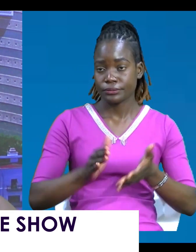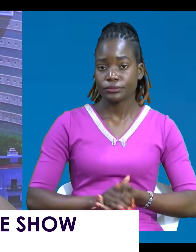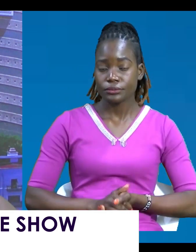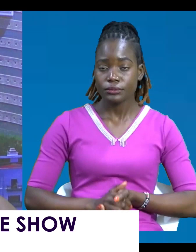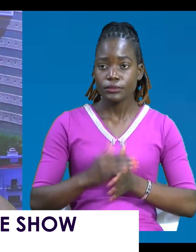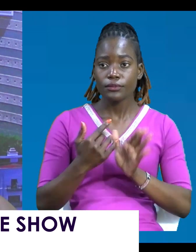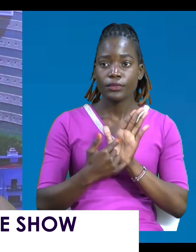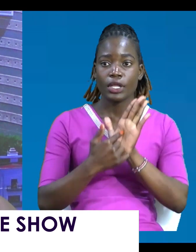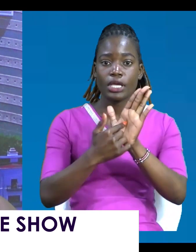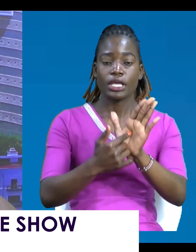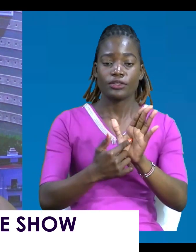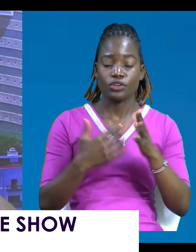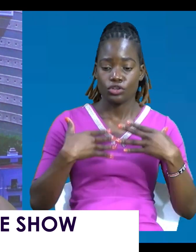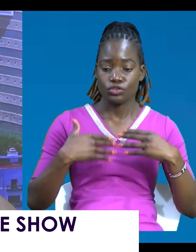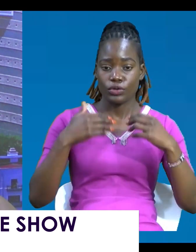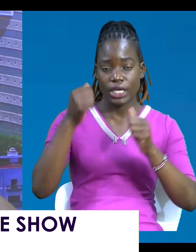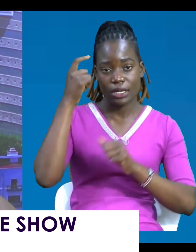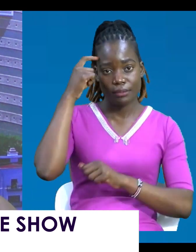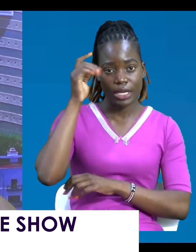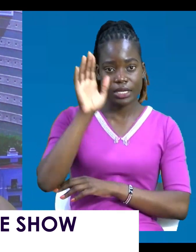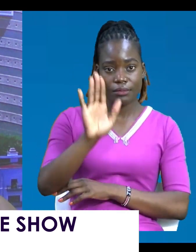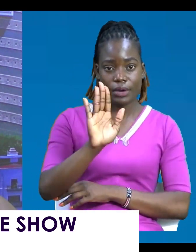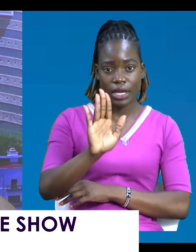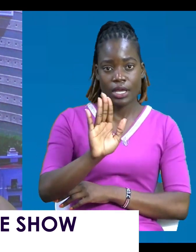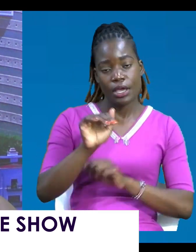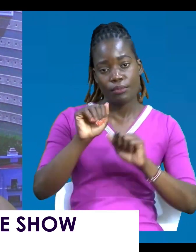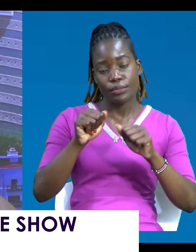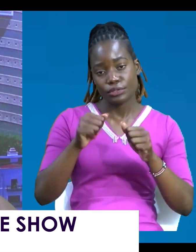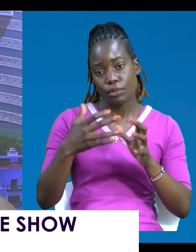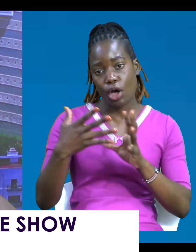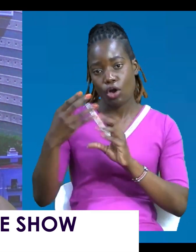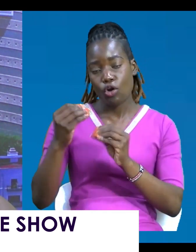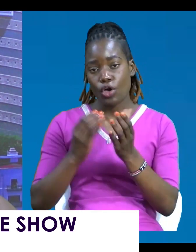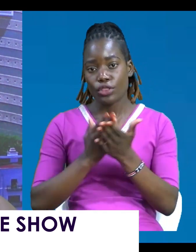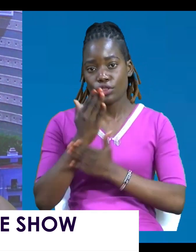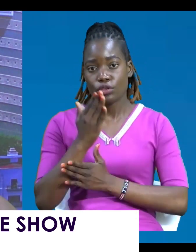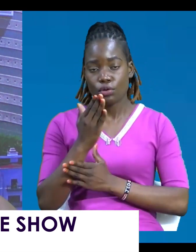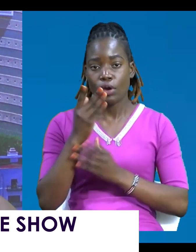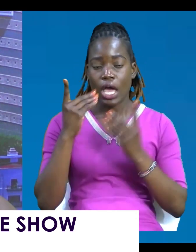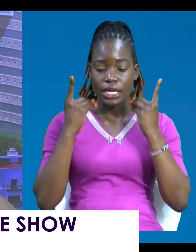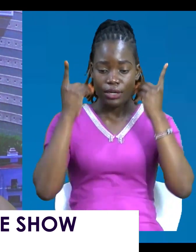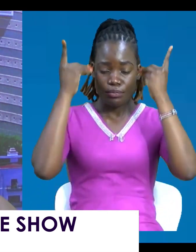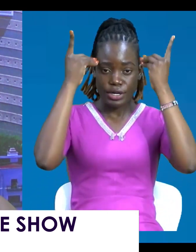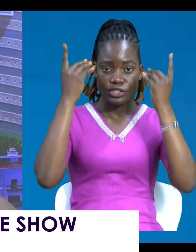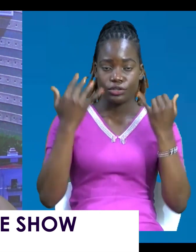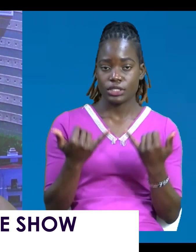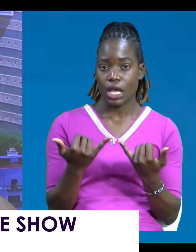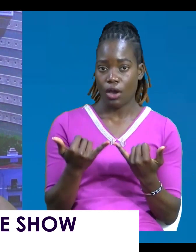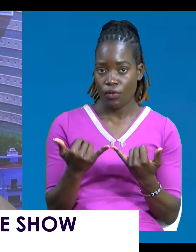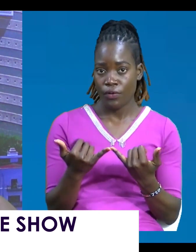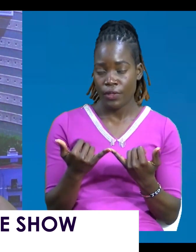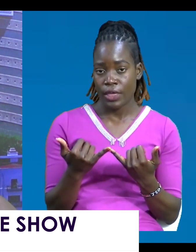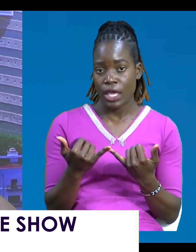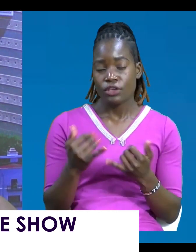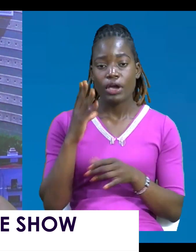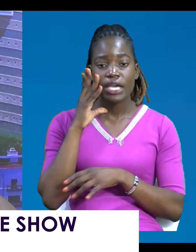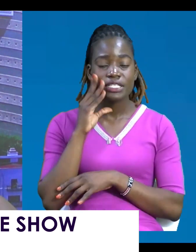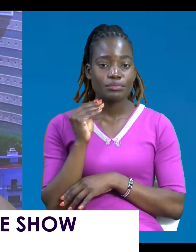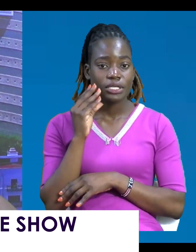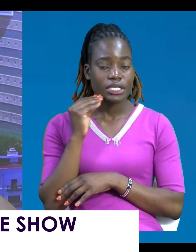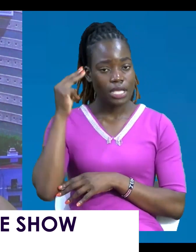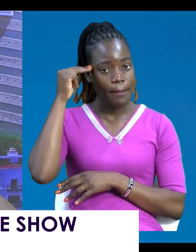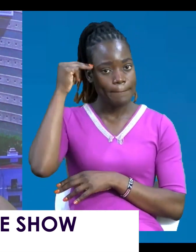is a show to heal your mind. You may be going through depression right now. You are going through